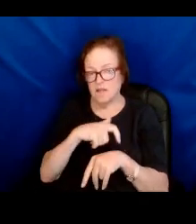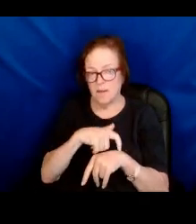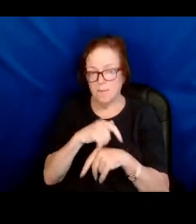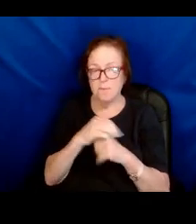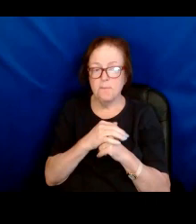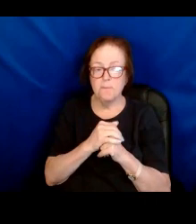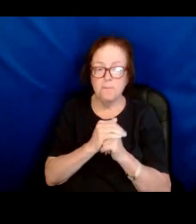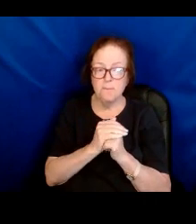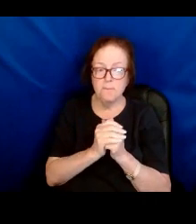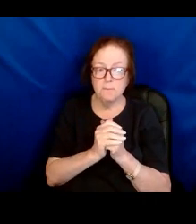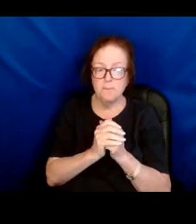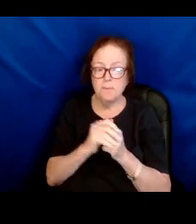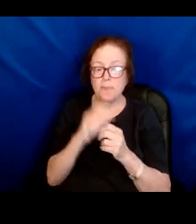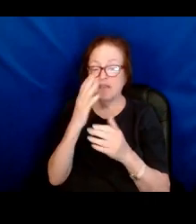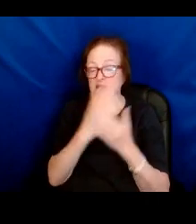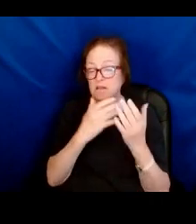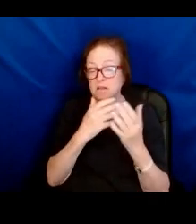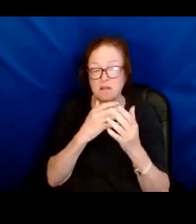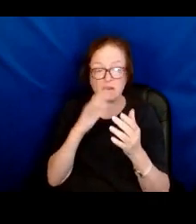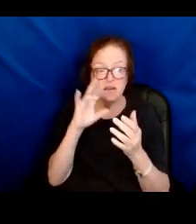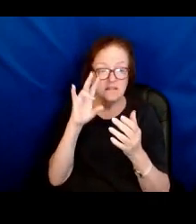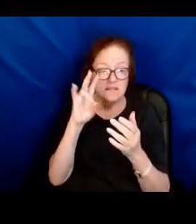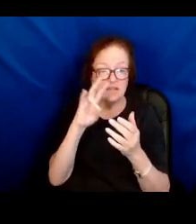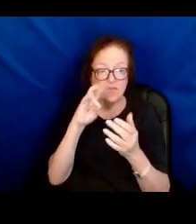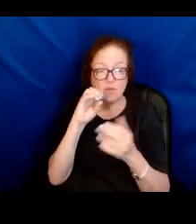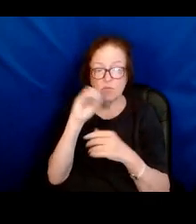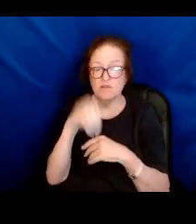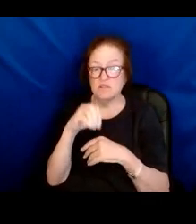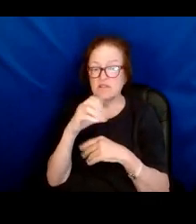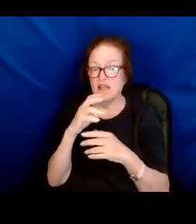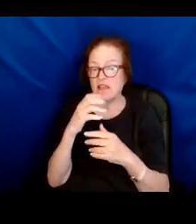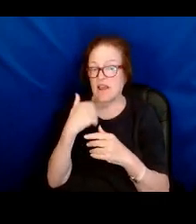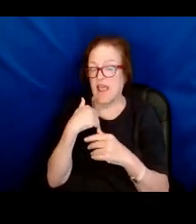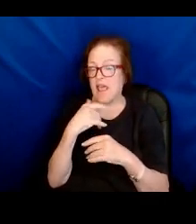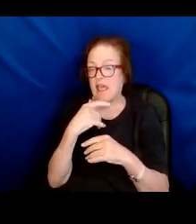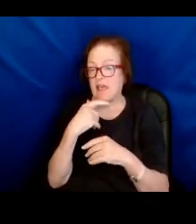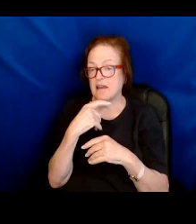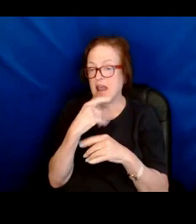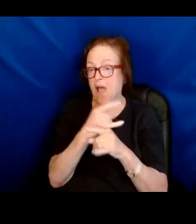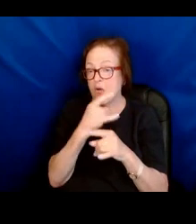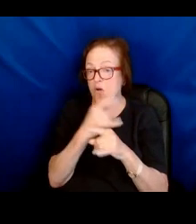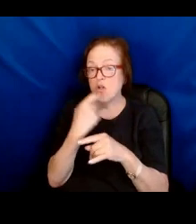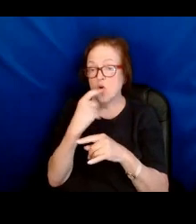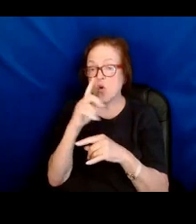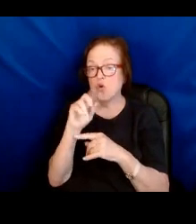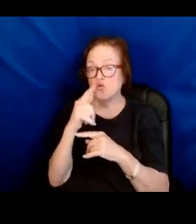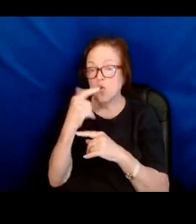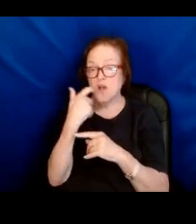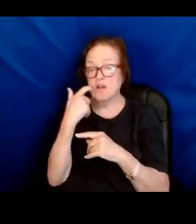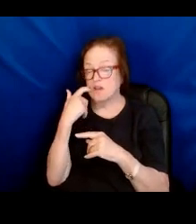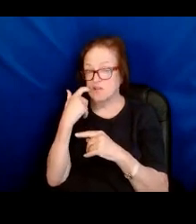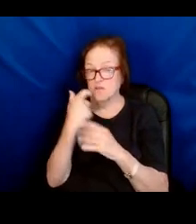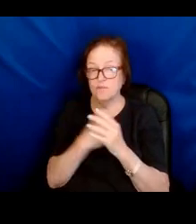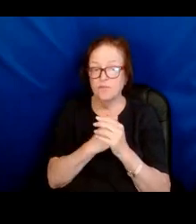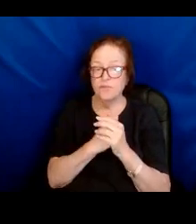18,000 some had an alcohol or drug abuse disorder, and that was from a 1973 report, so 18,000. So if we